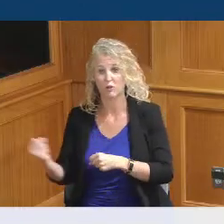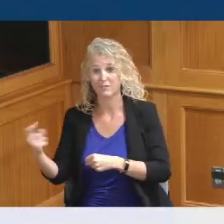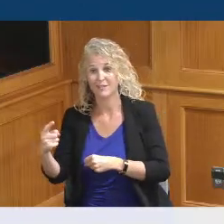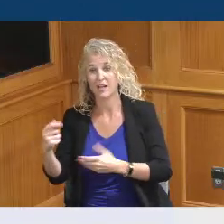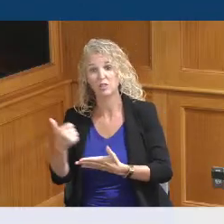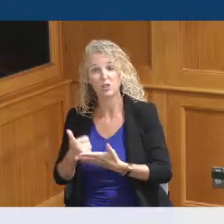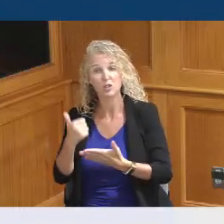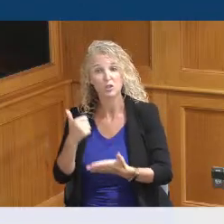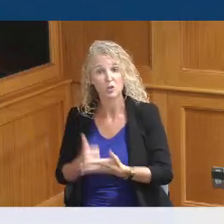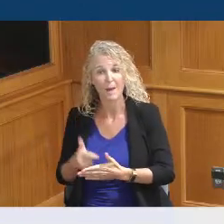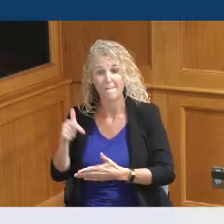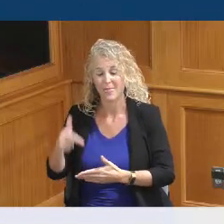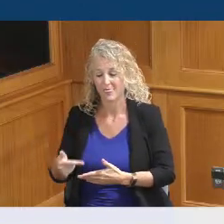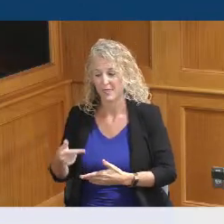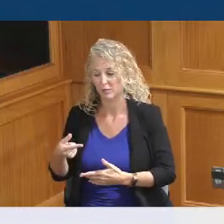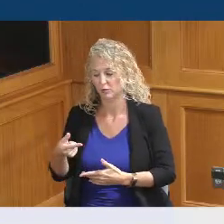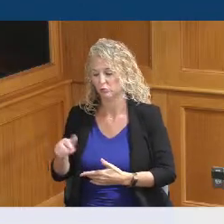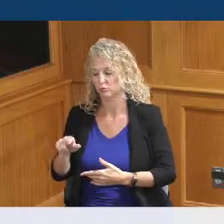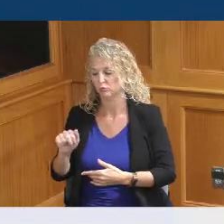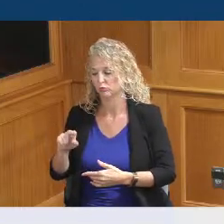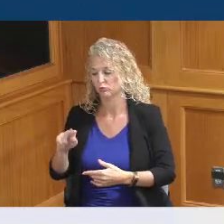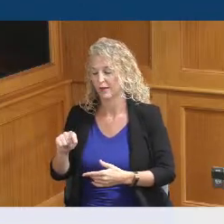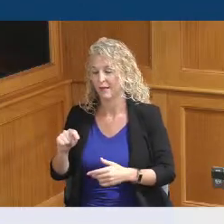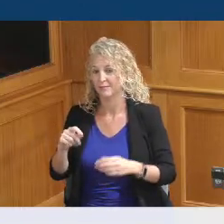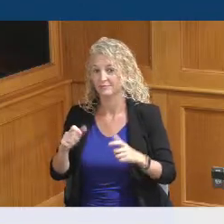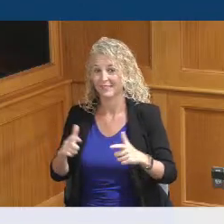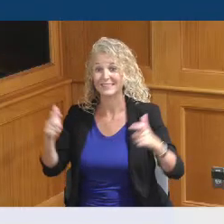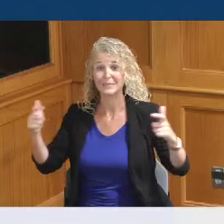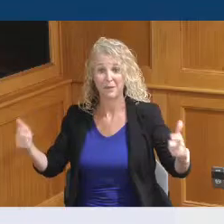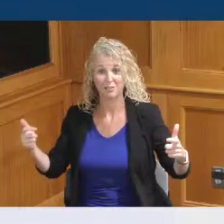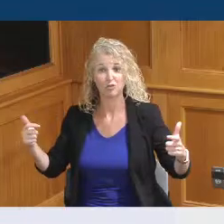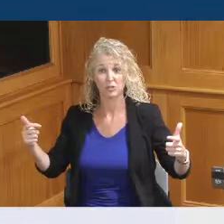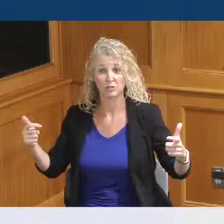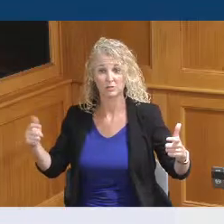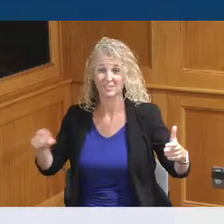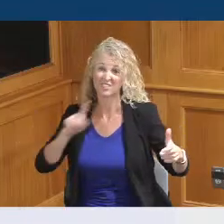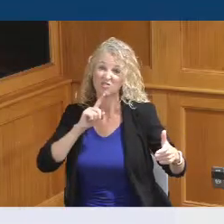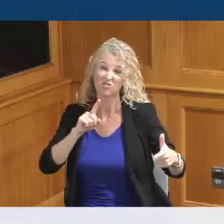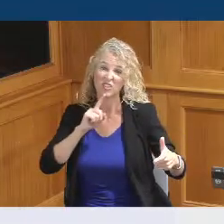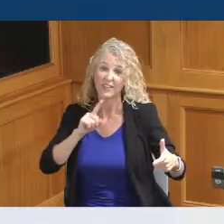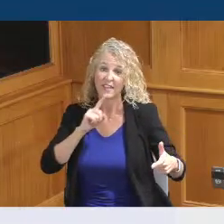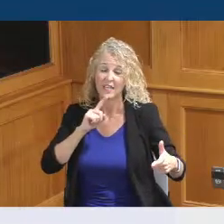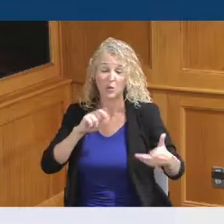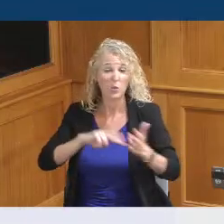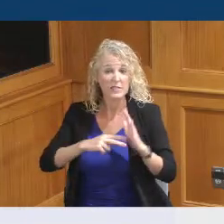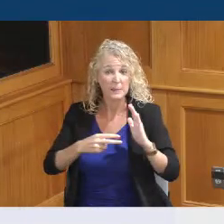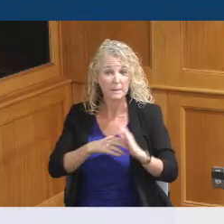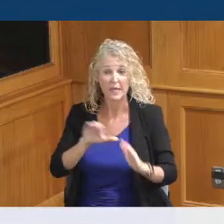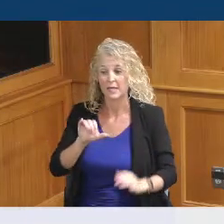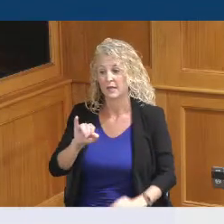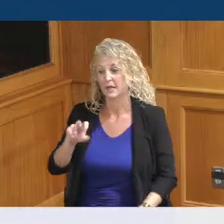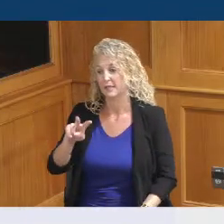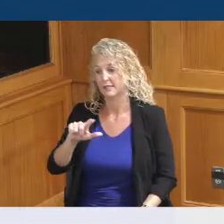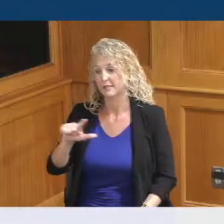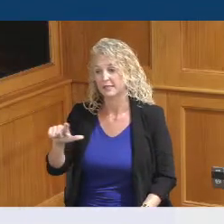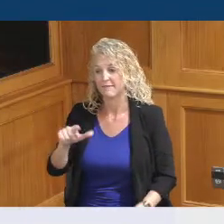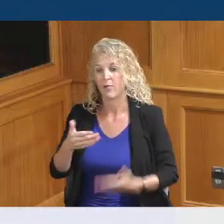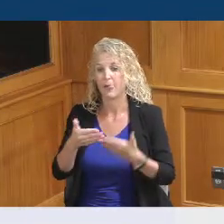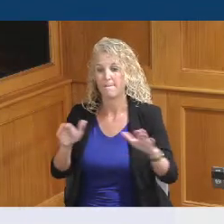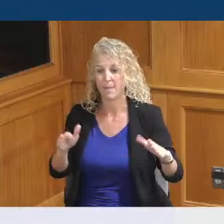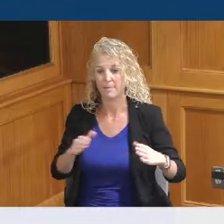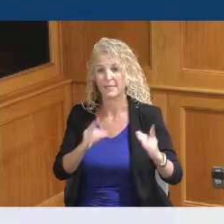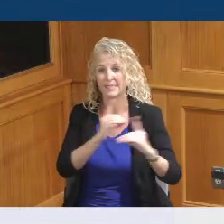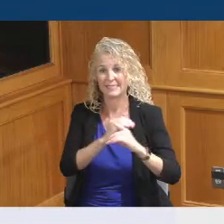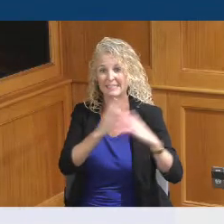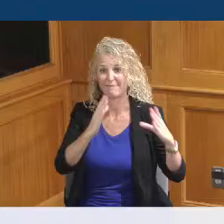this great expansion in what is effectively a civil public defender in the eviction space.